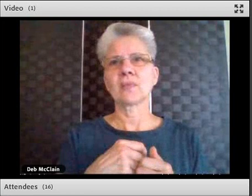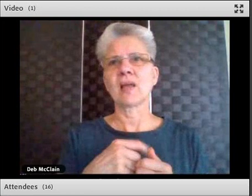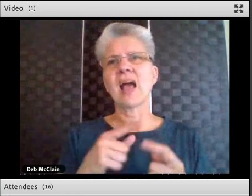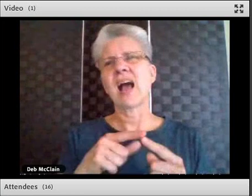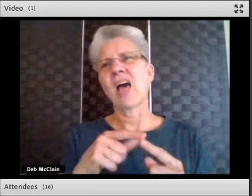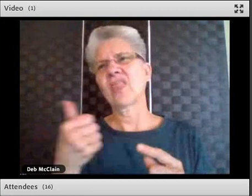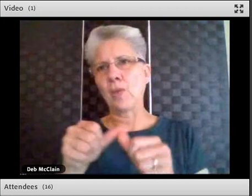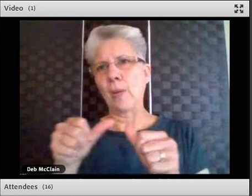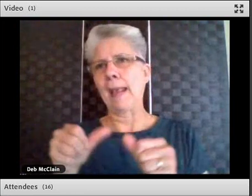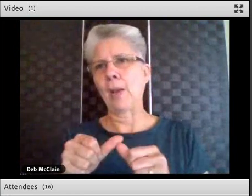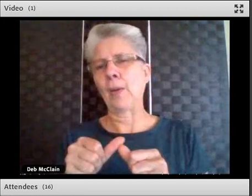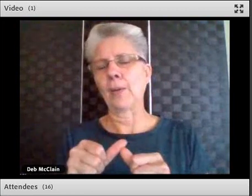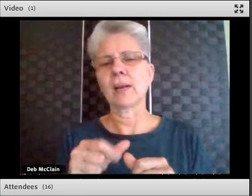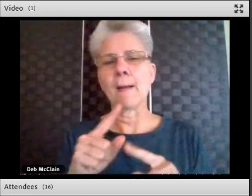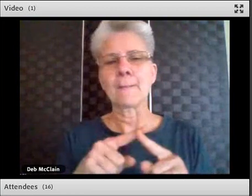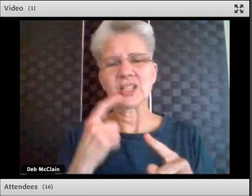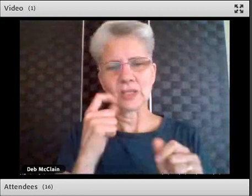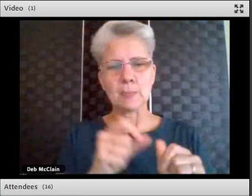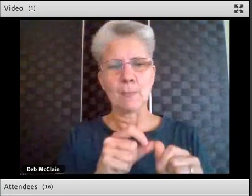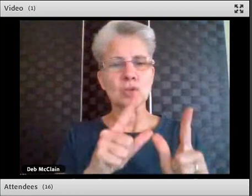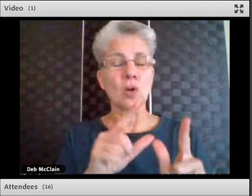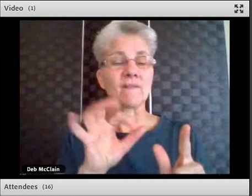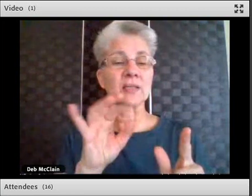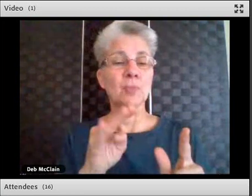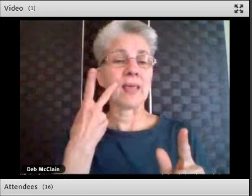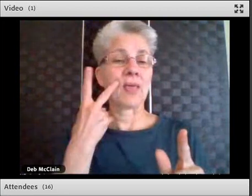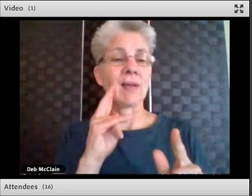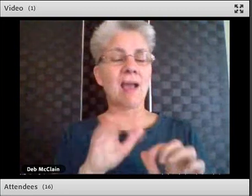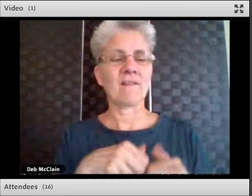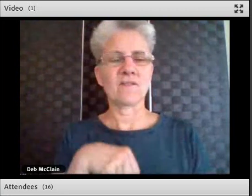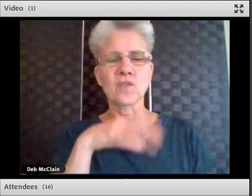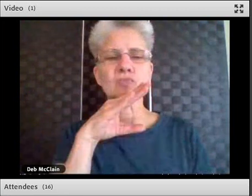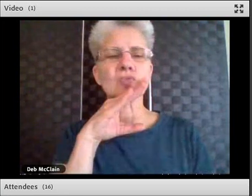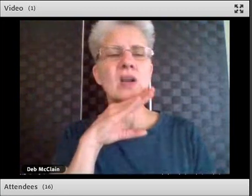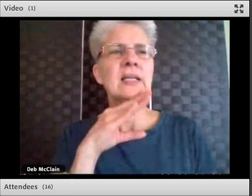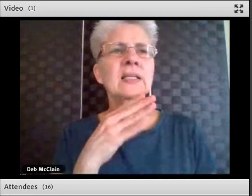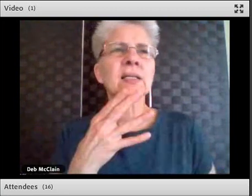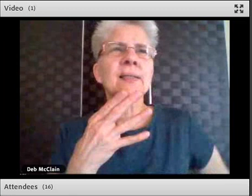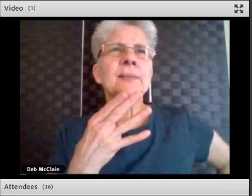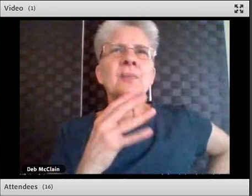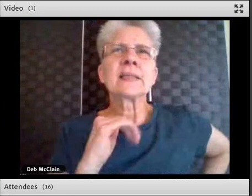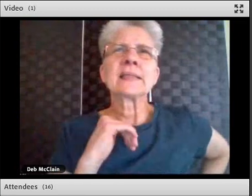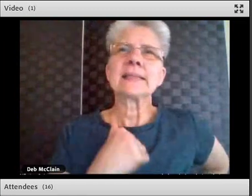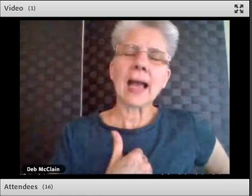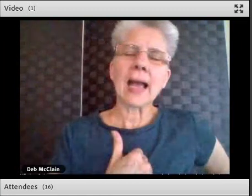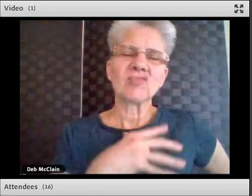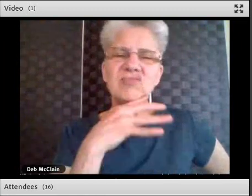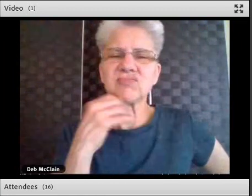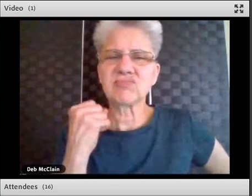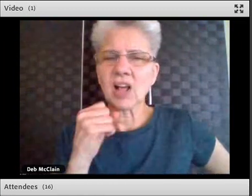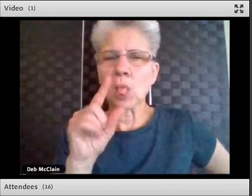but she had just posted on Facebook the other day about how frustrating and tired